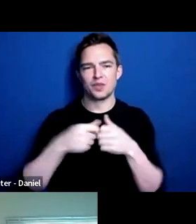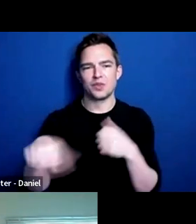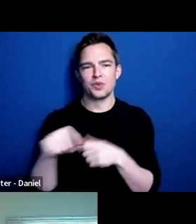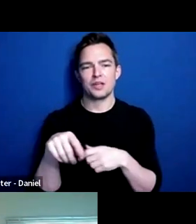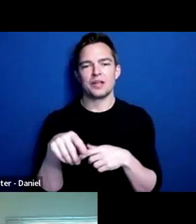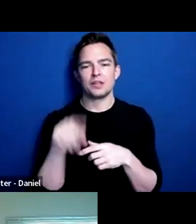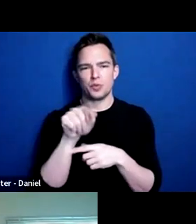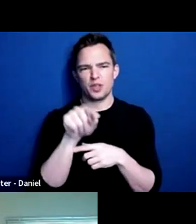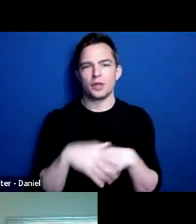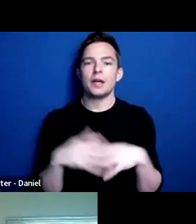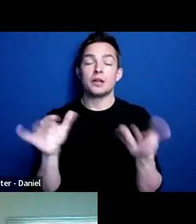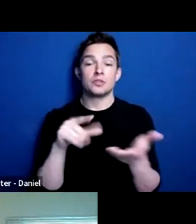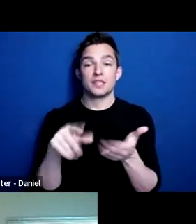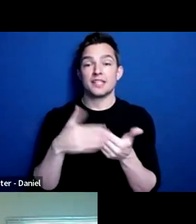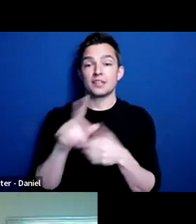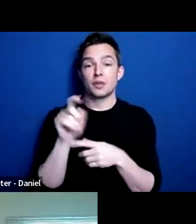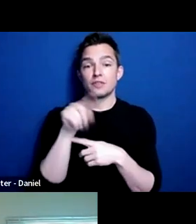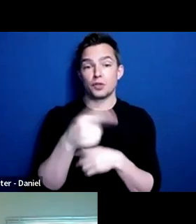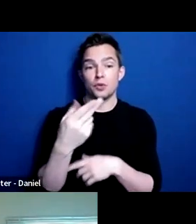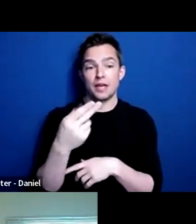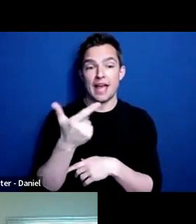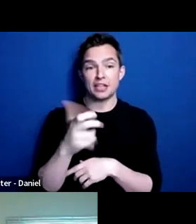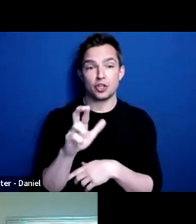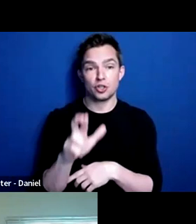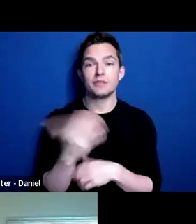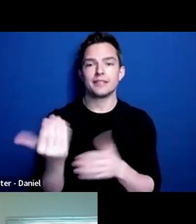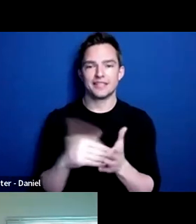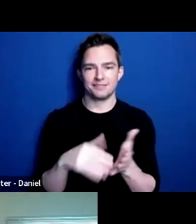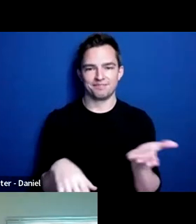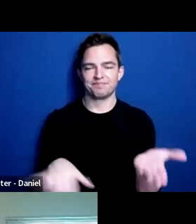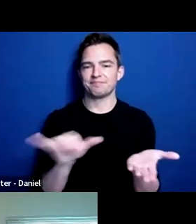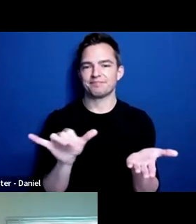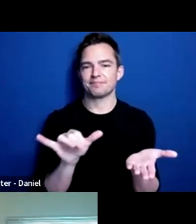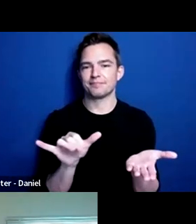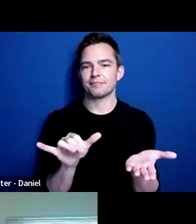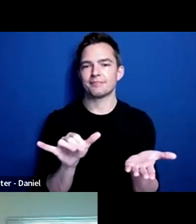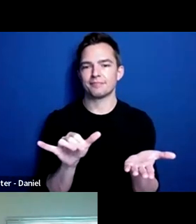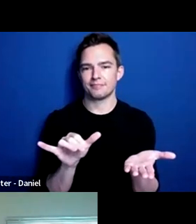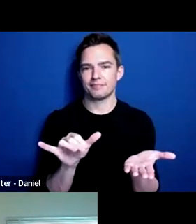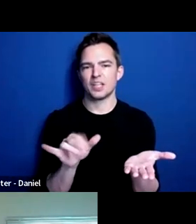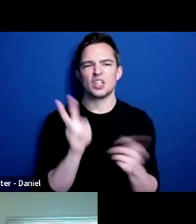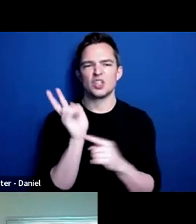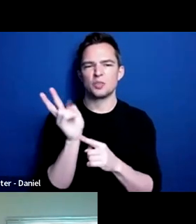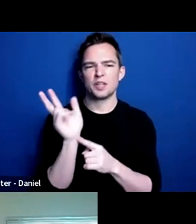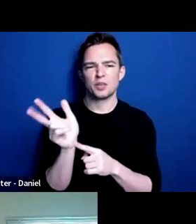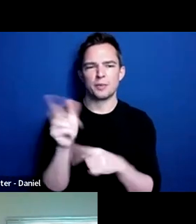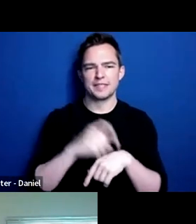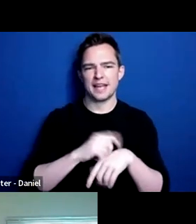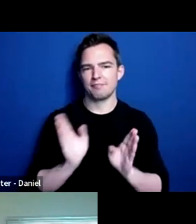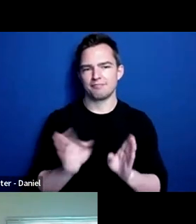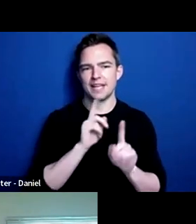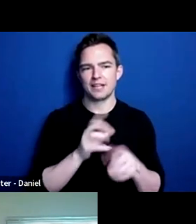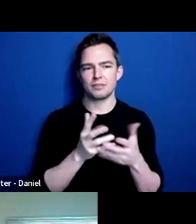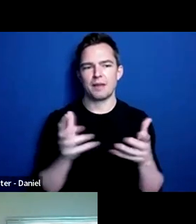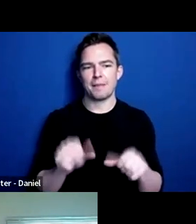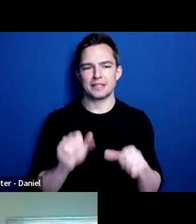question, Hajar, is for you. And again, within that same two to 3 minute time frame, as much as we